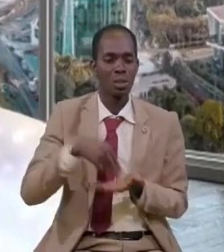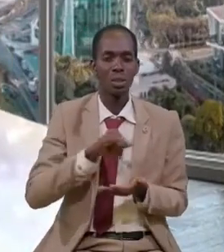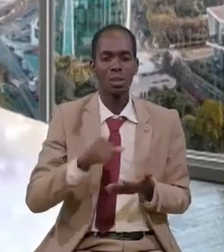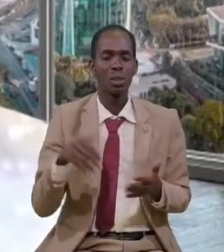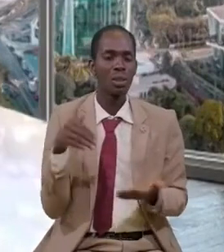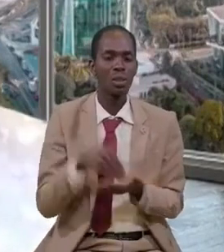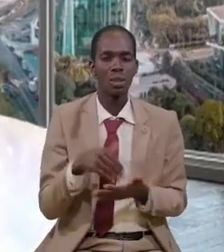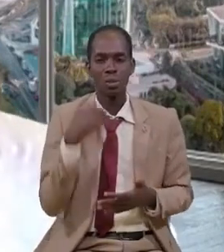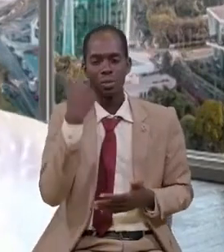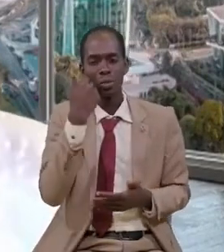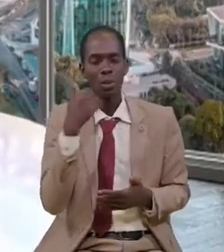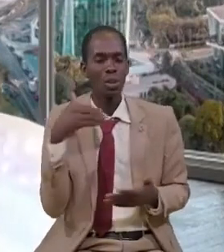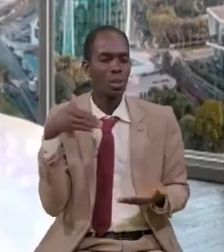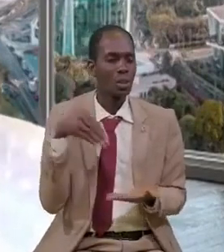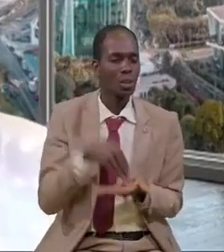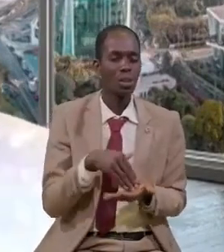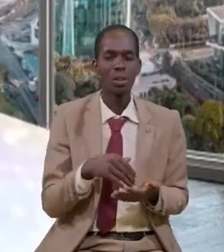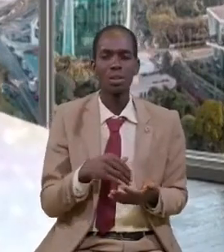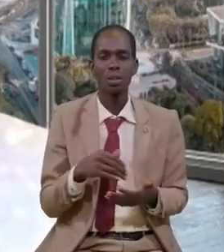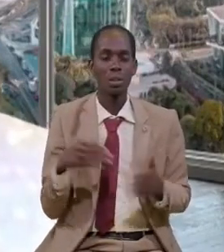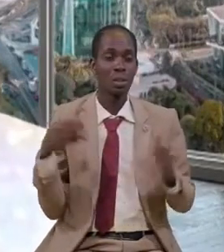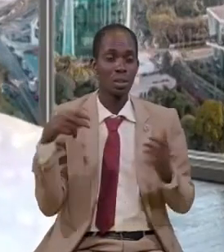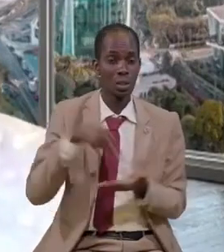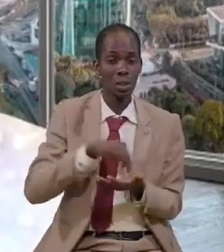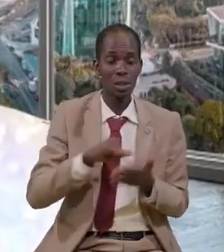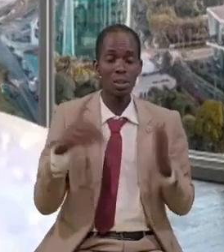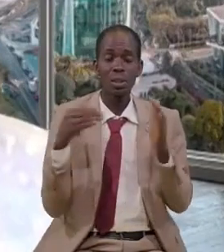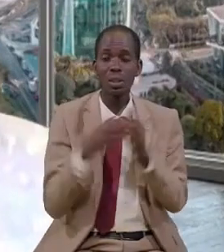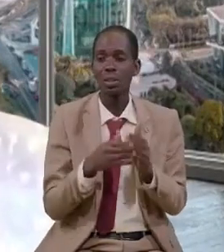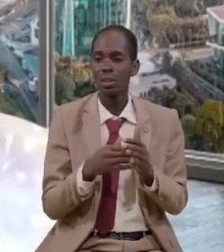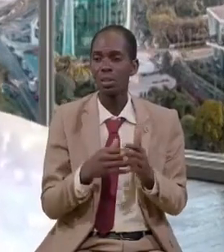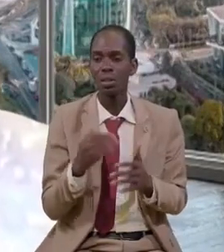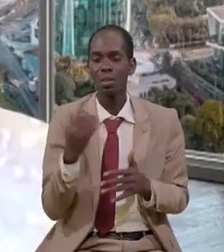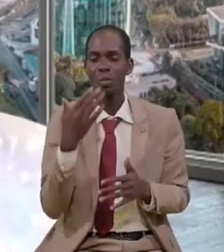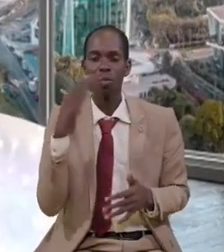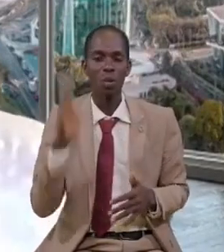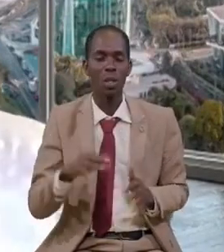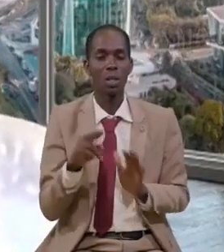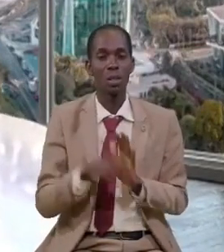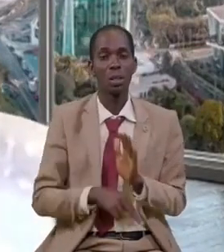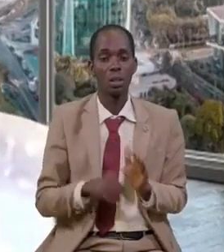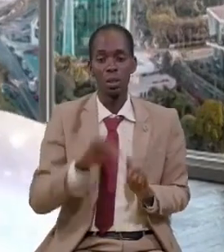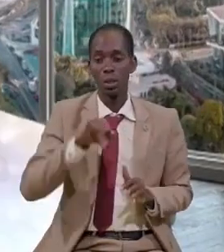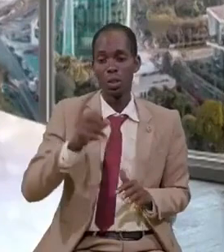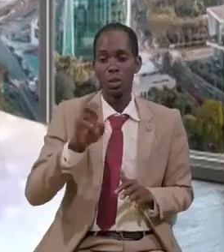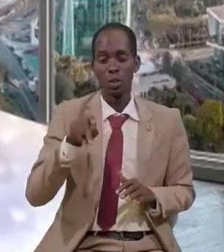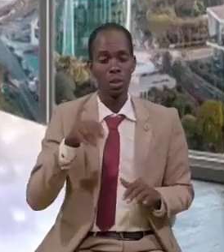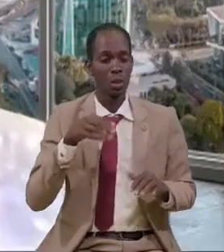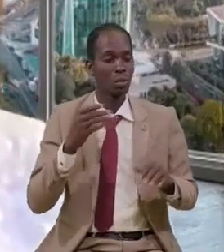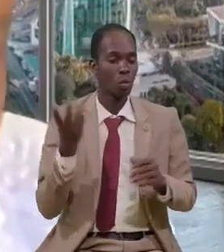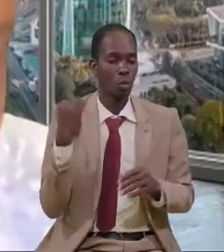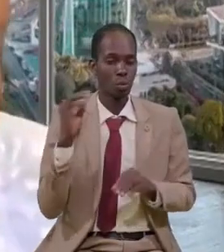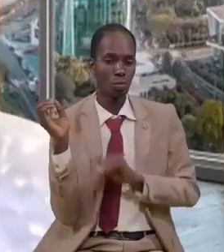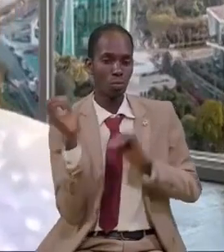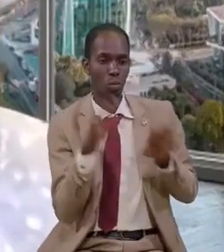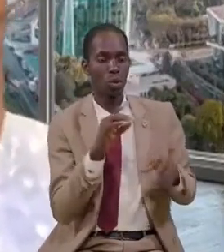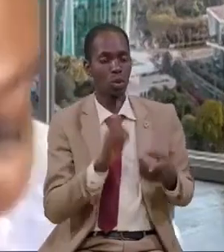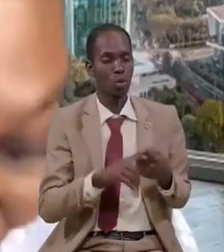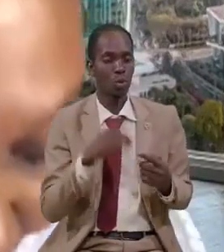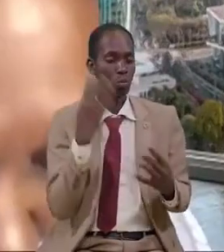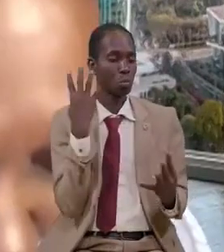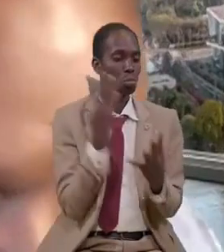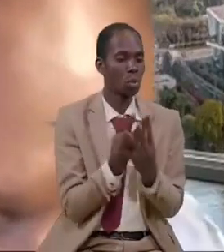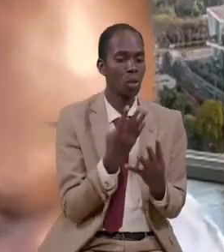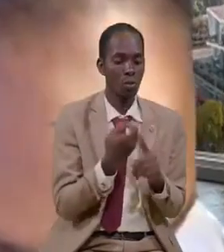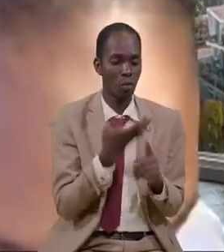wickedness, Joseph was thrown into jail. And from there, he became the prime minister of Egypt. And what happened? The Bible says in